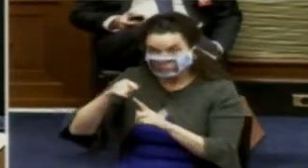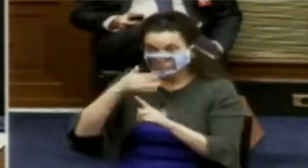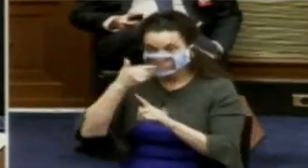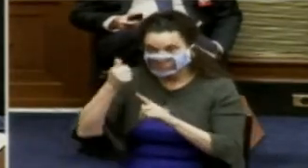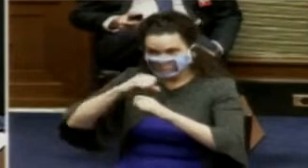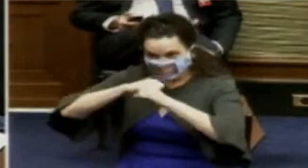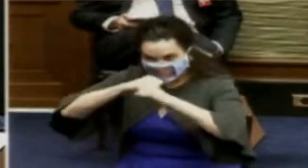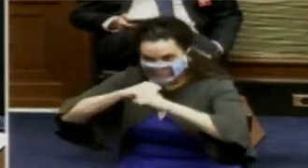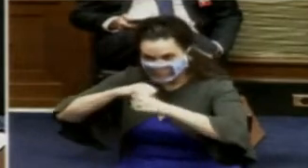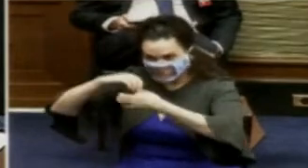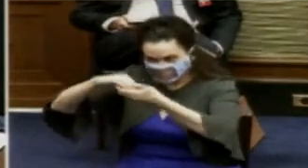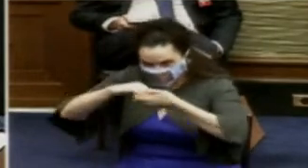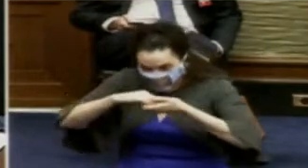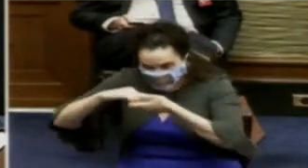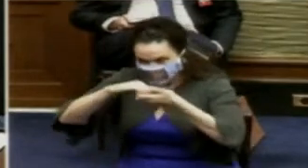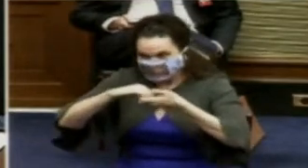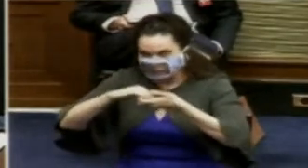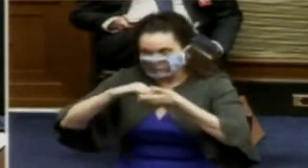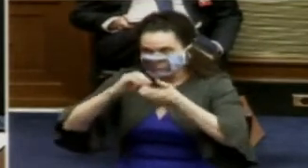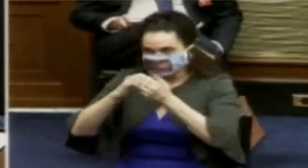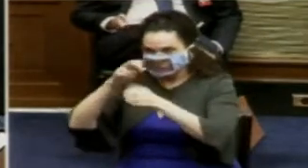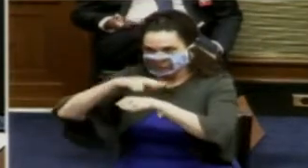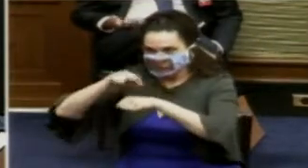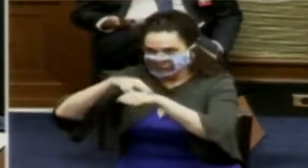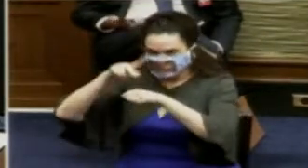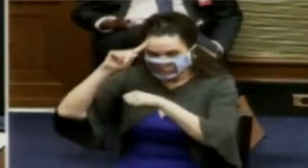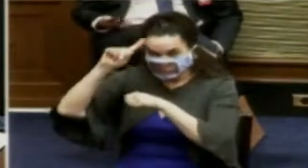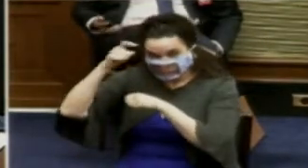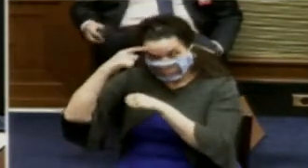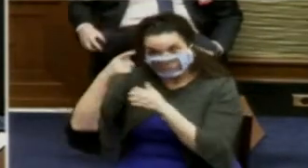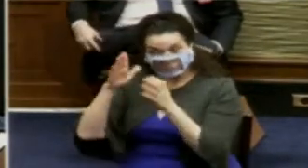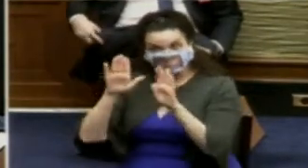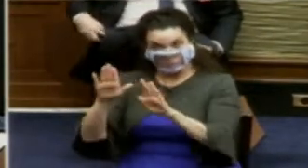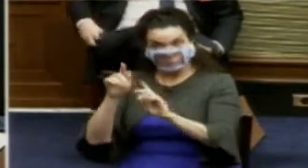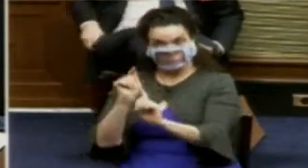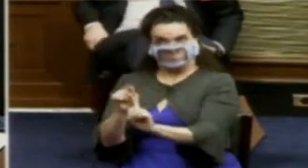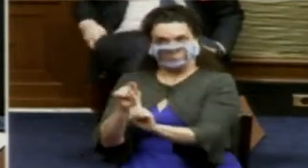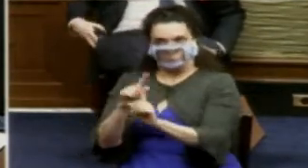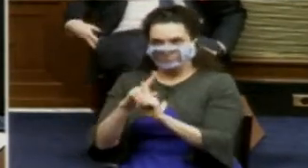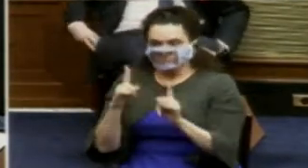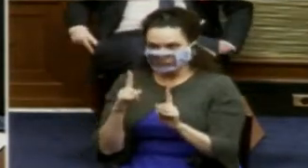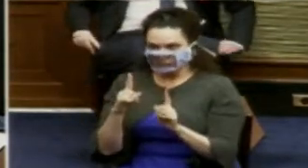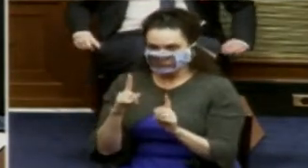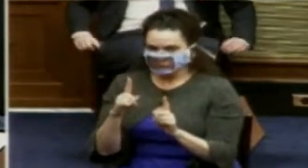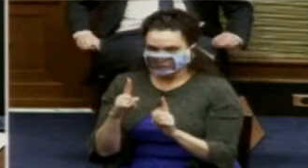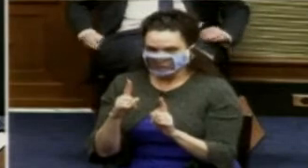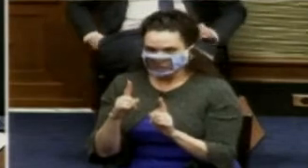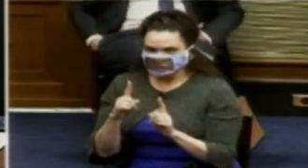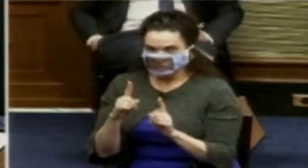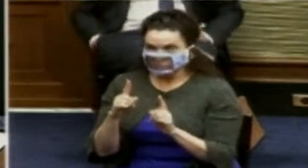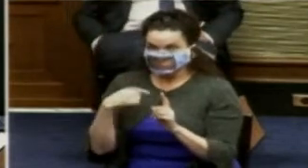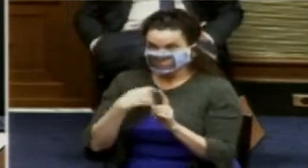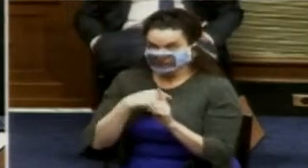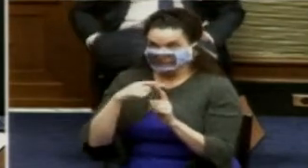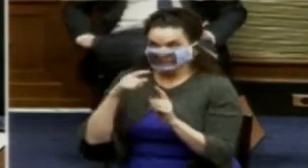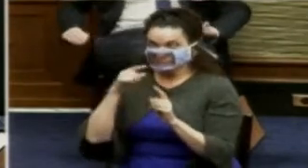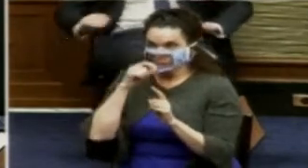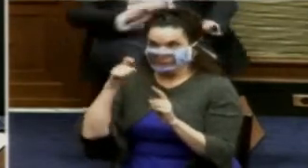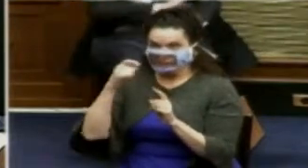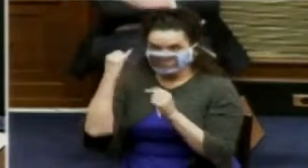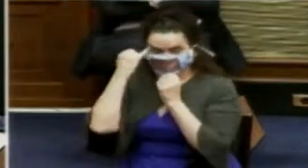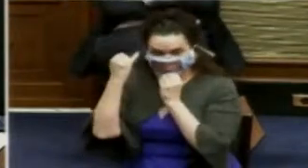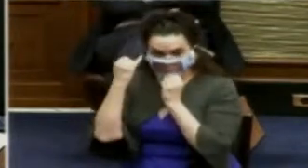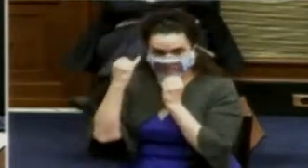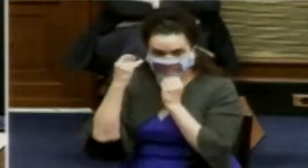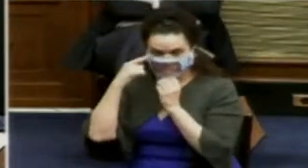the national government for that purpose, it's a laudable goal. But again, we don't have to use much imagination for a